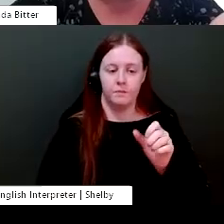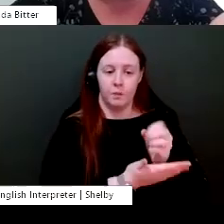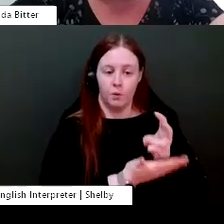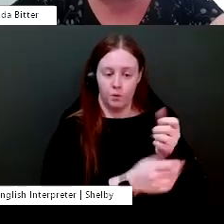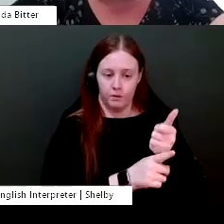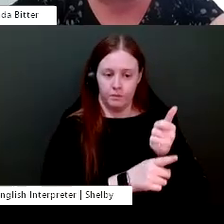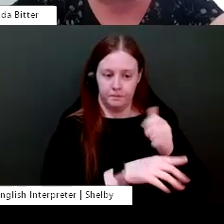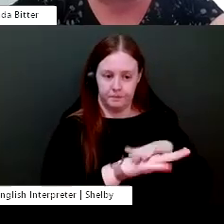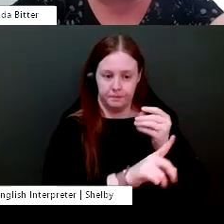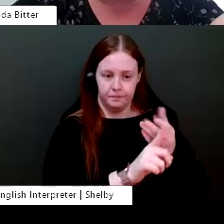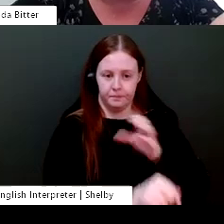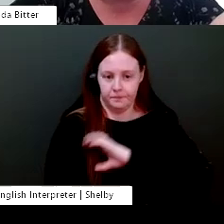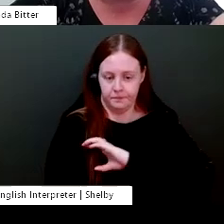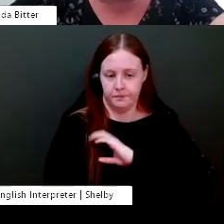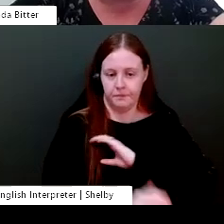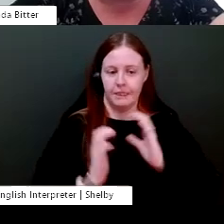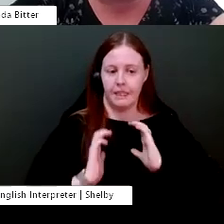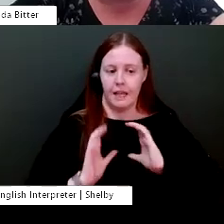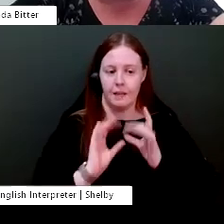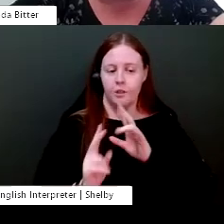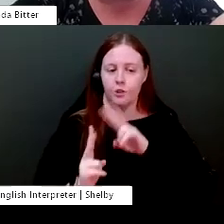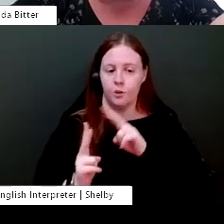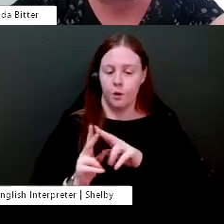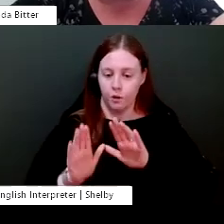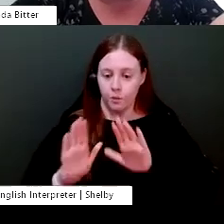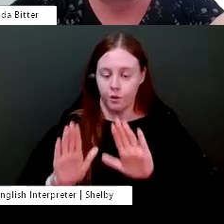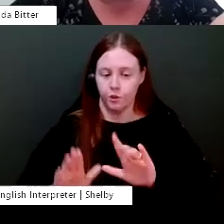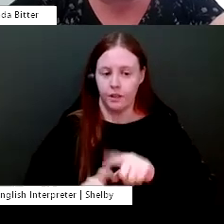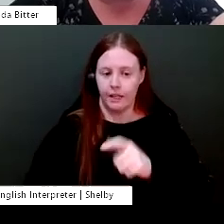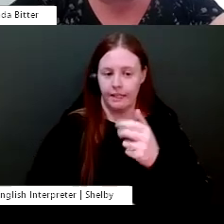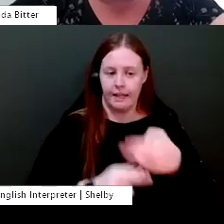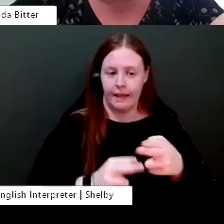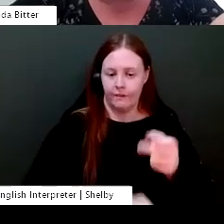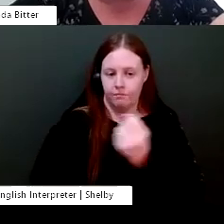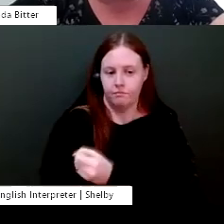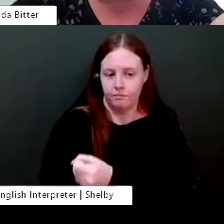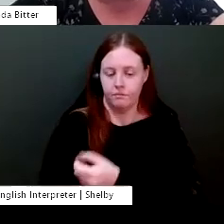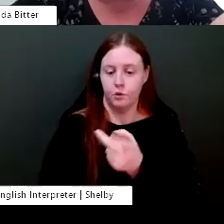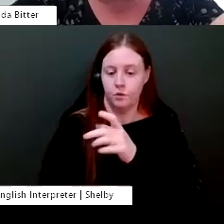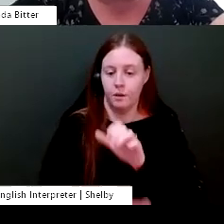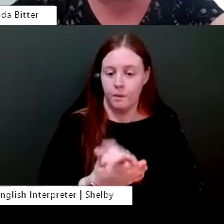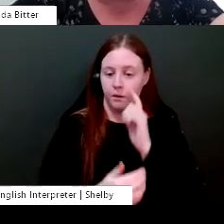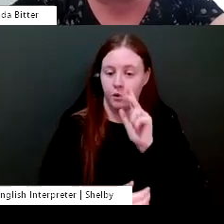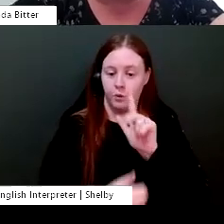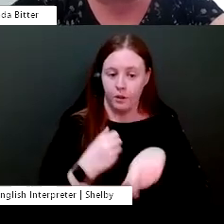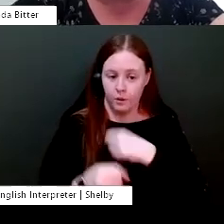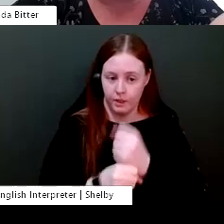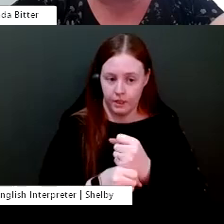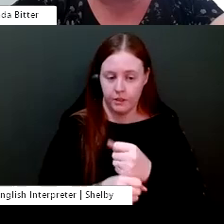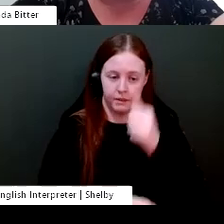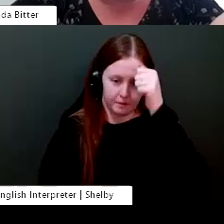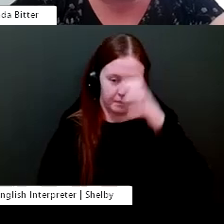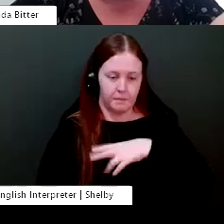her and a knife went into her arm. The couple were married for 23 years. The male, Alfred, was diagnosed 4 years ago with